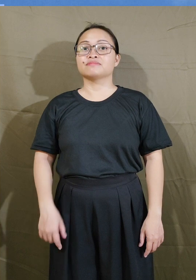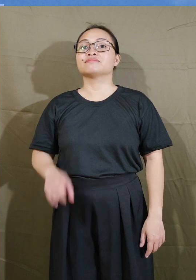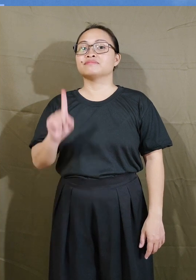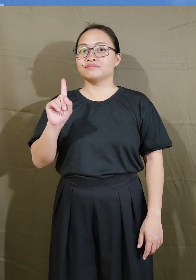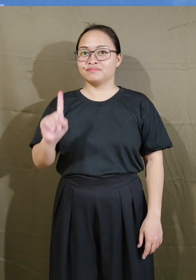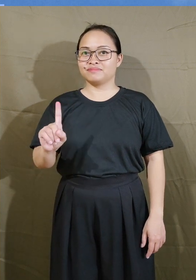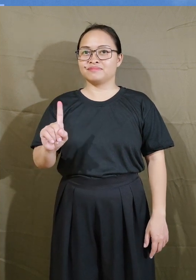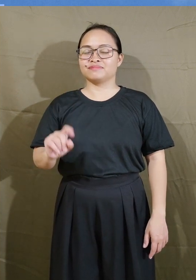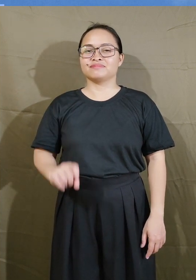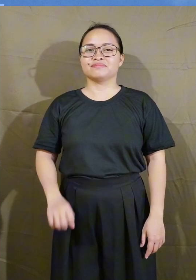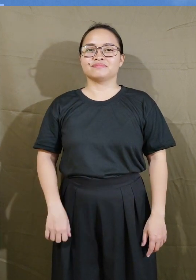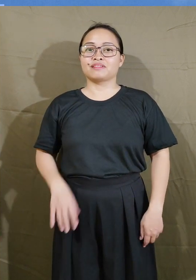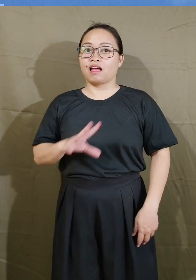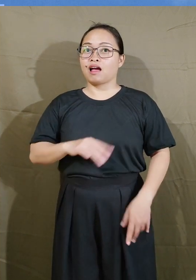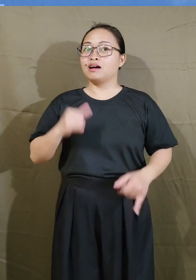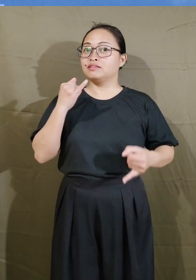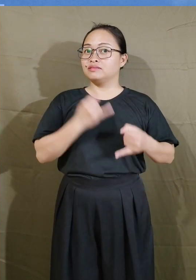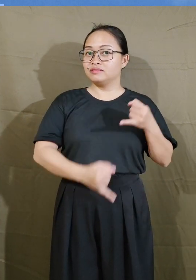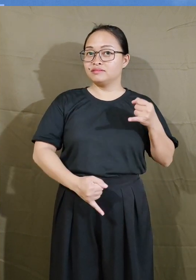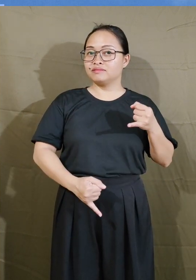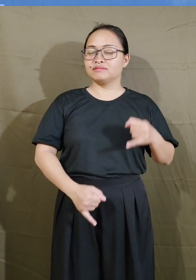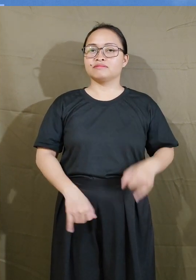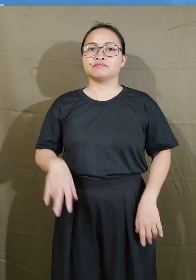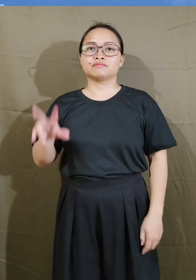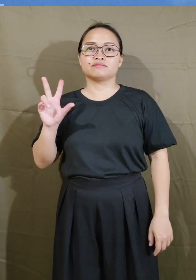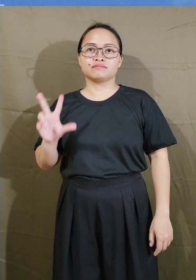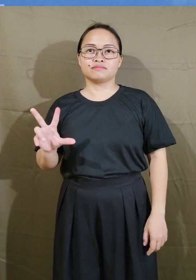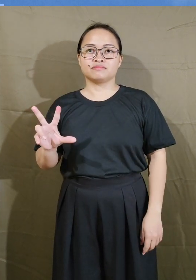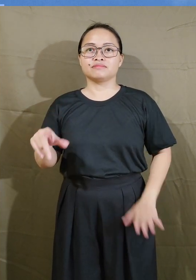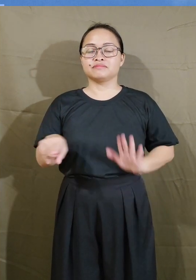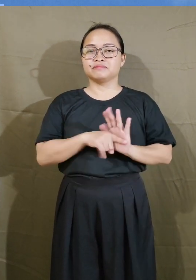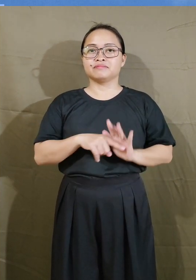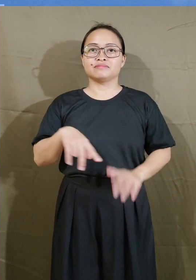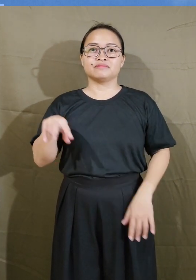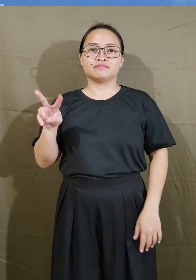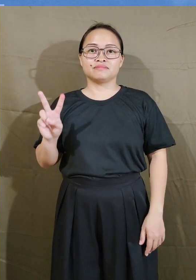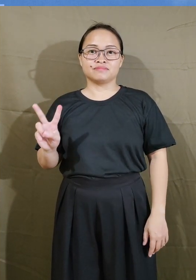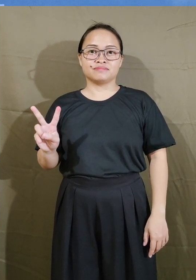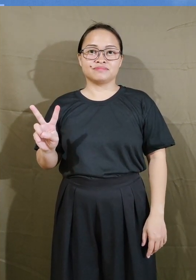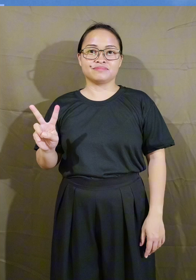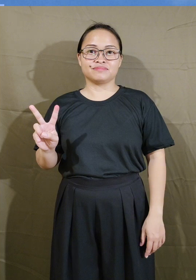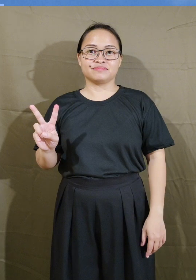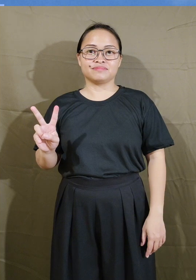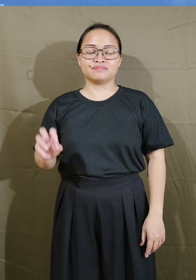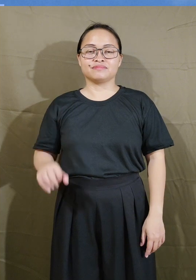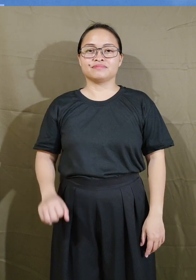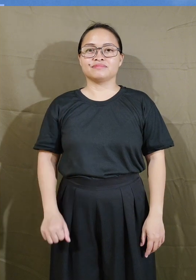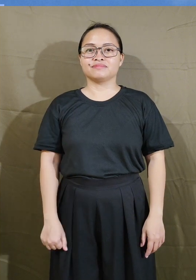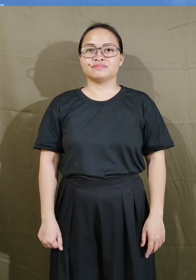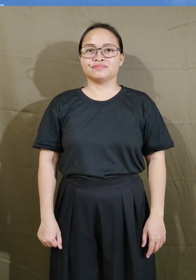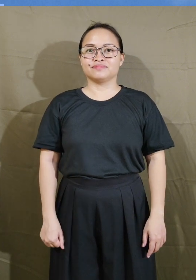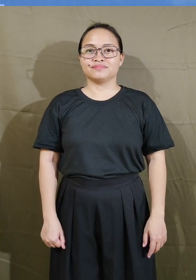We get 1. And lastly, 3 minus 2.